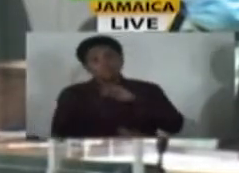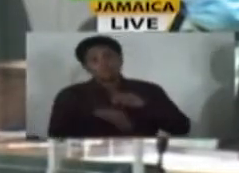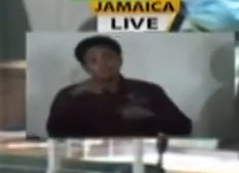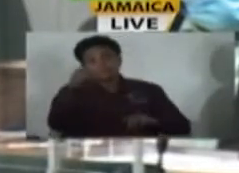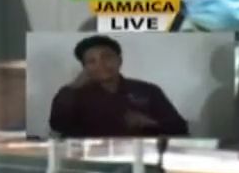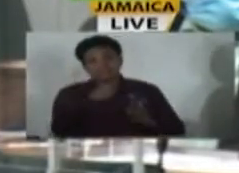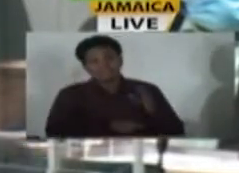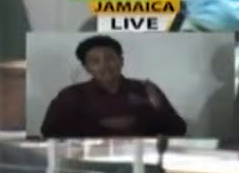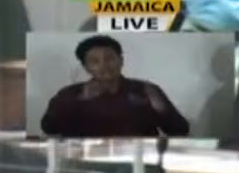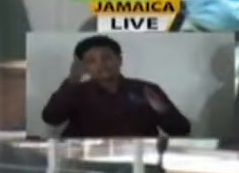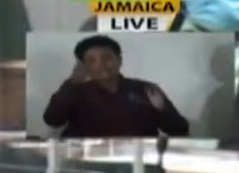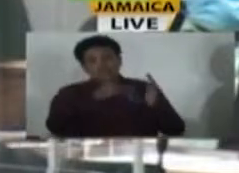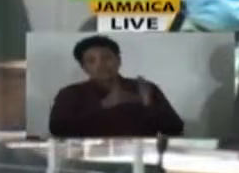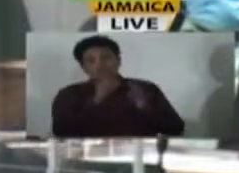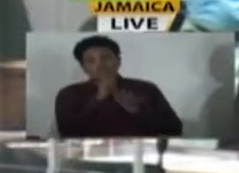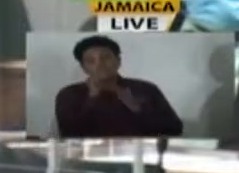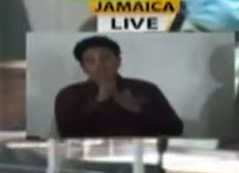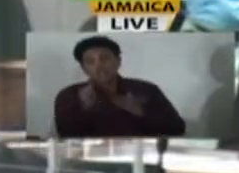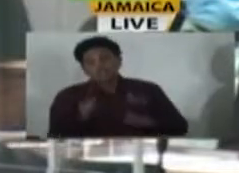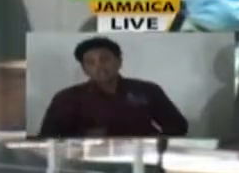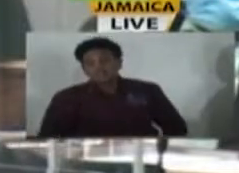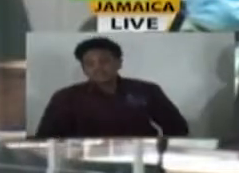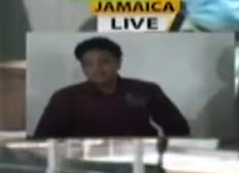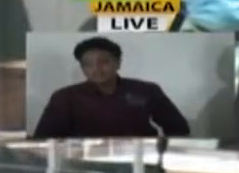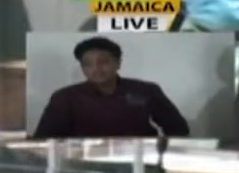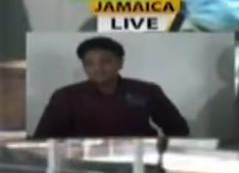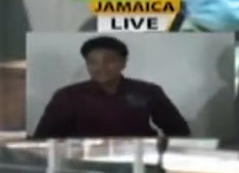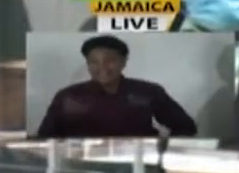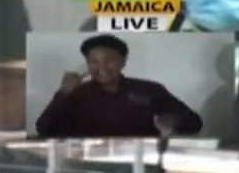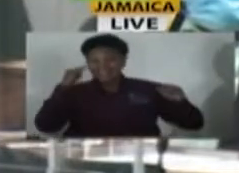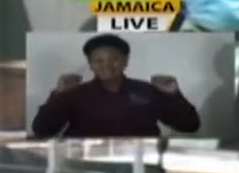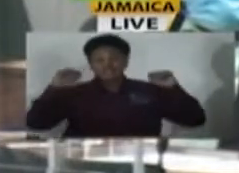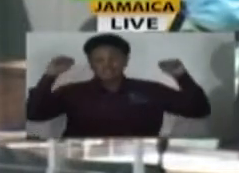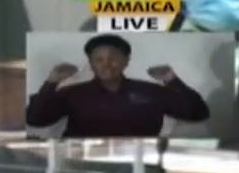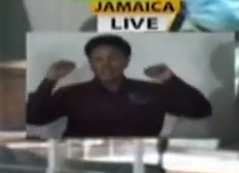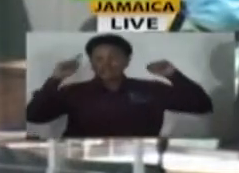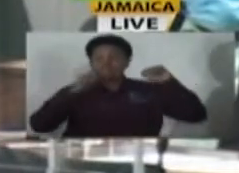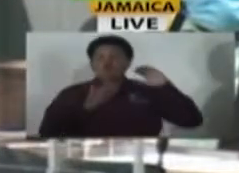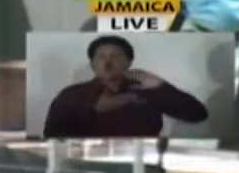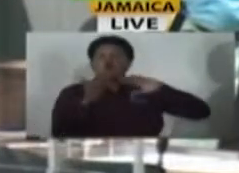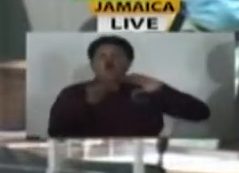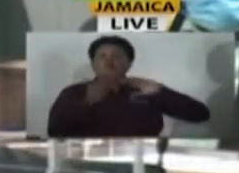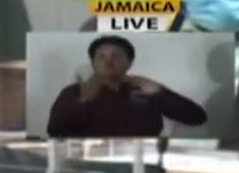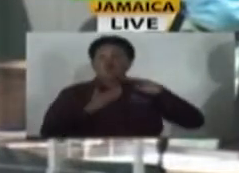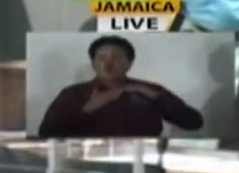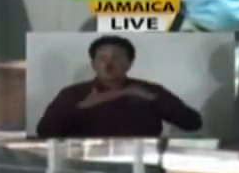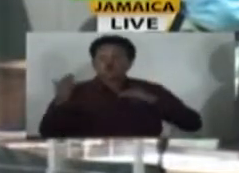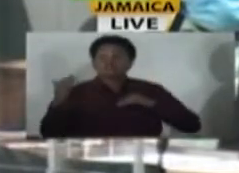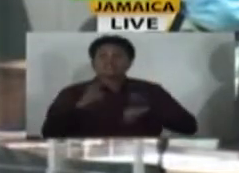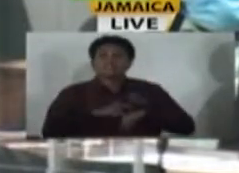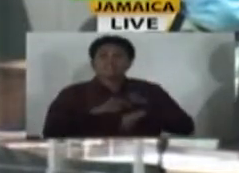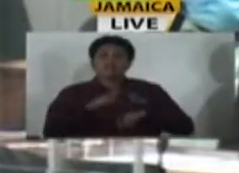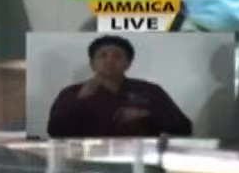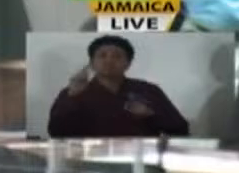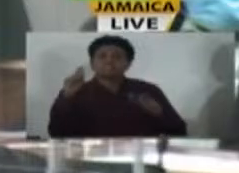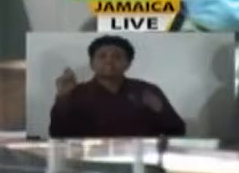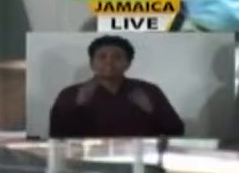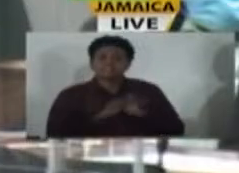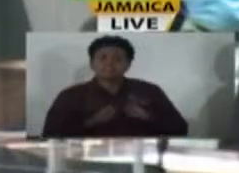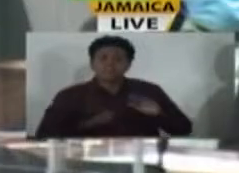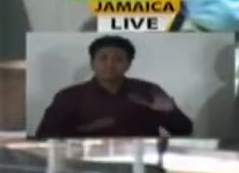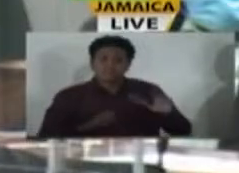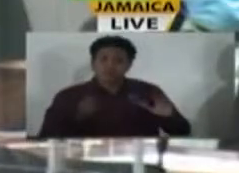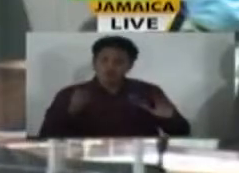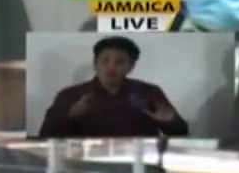$10,000. If a gym is operated outside the time specified,